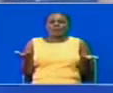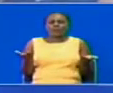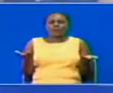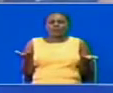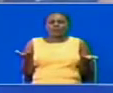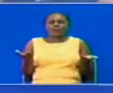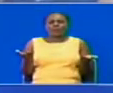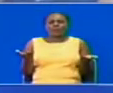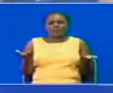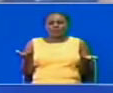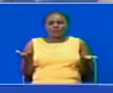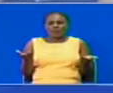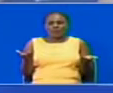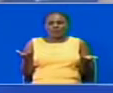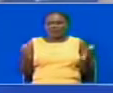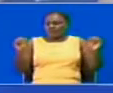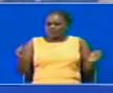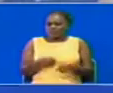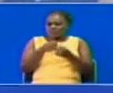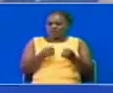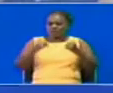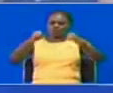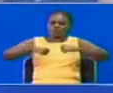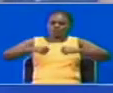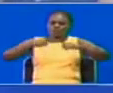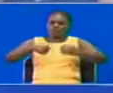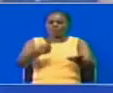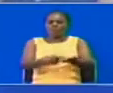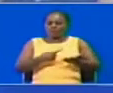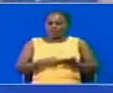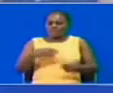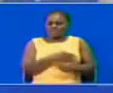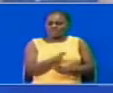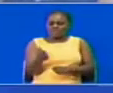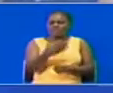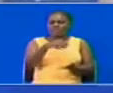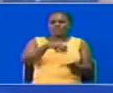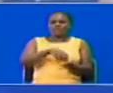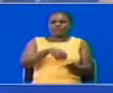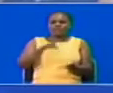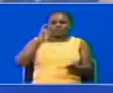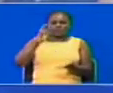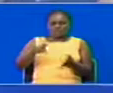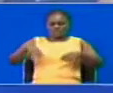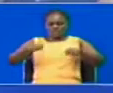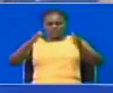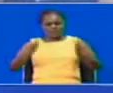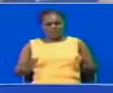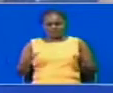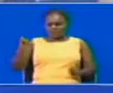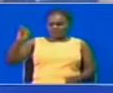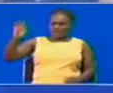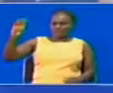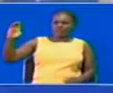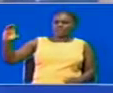then come and arbitrate over the dispute. So it is a very tricky situation. And we've seen even the chairperson of the IEBC,